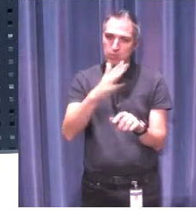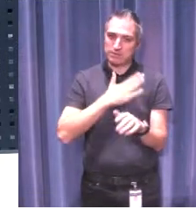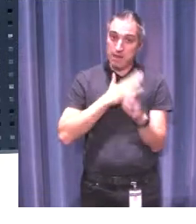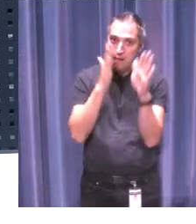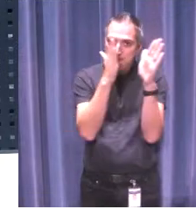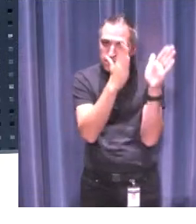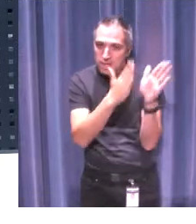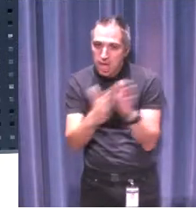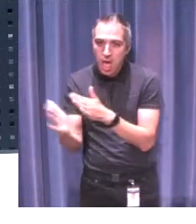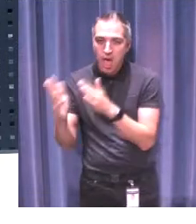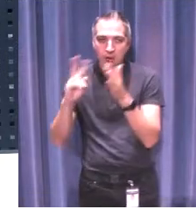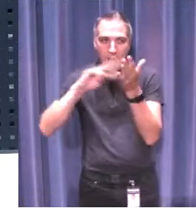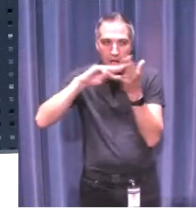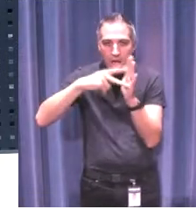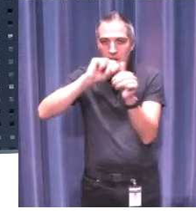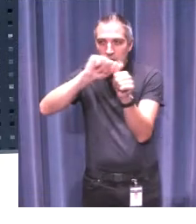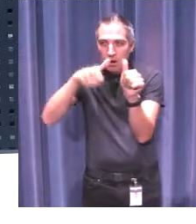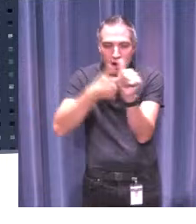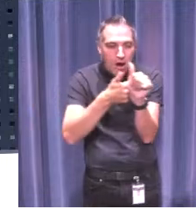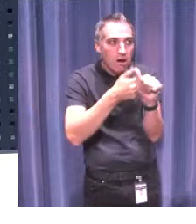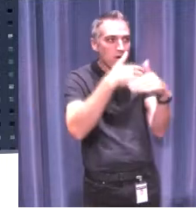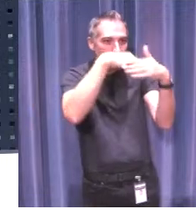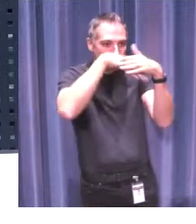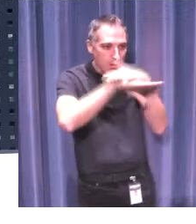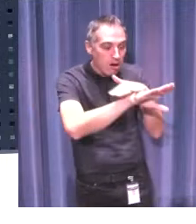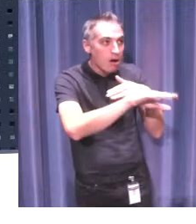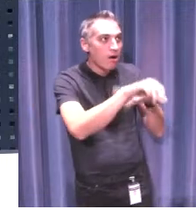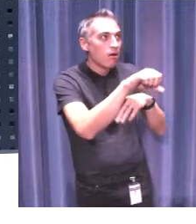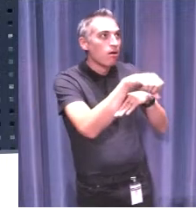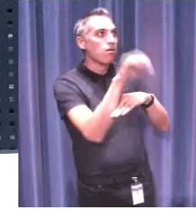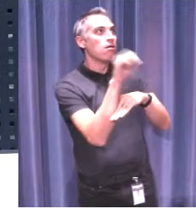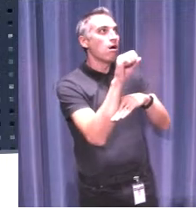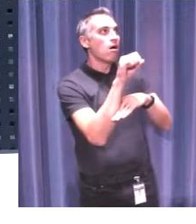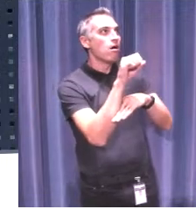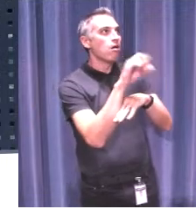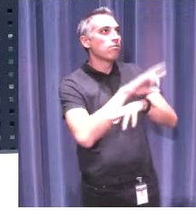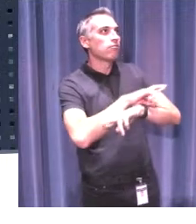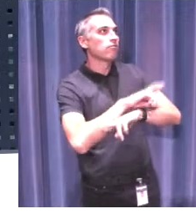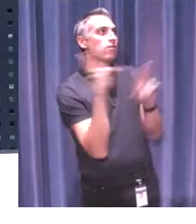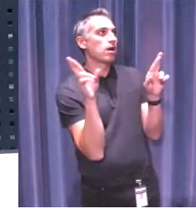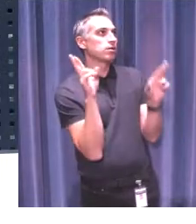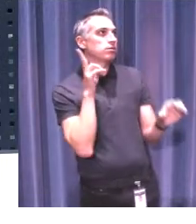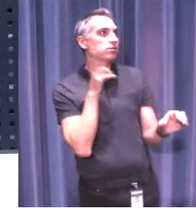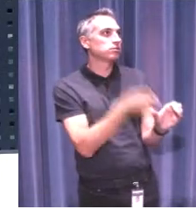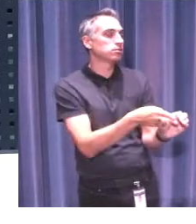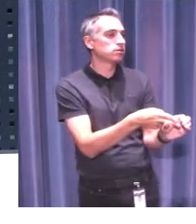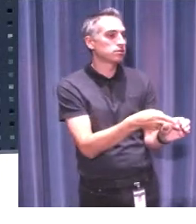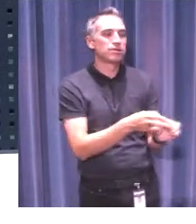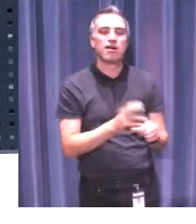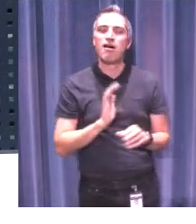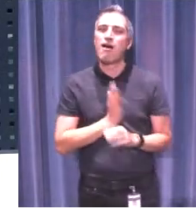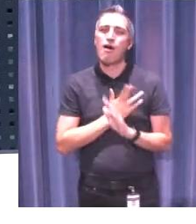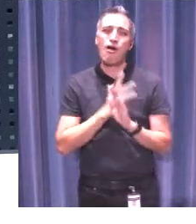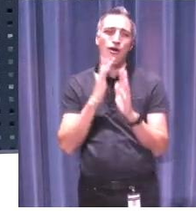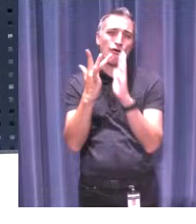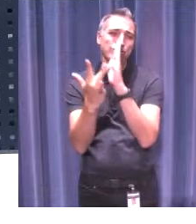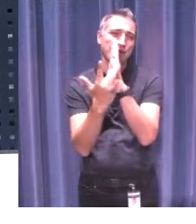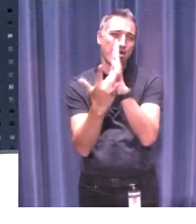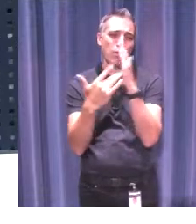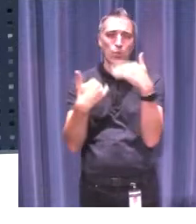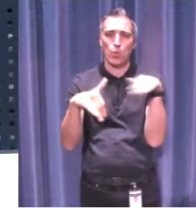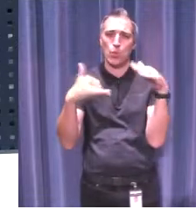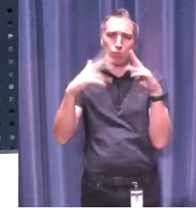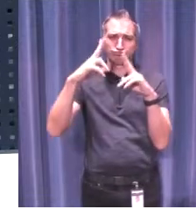plan. And the technology that we had was state of the art